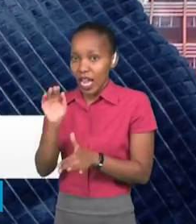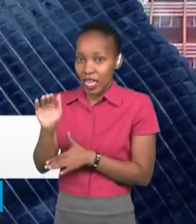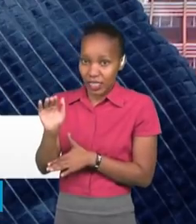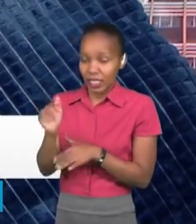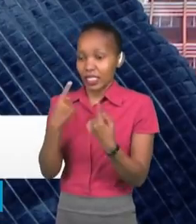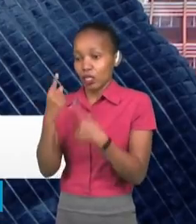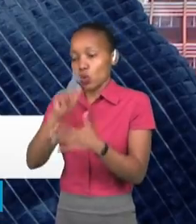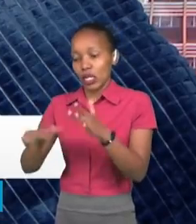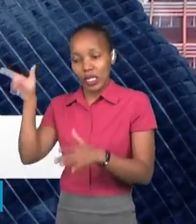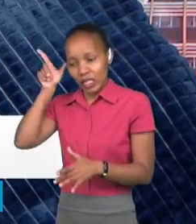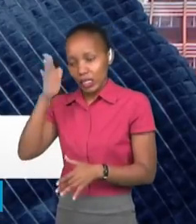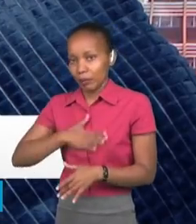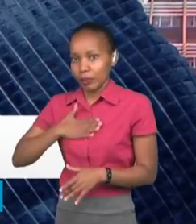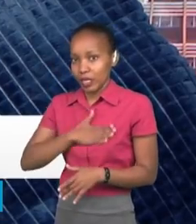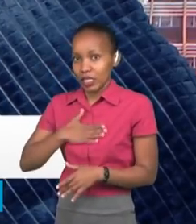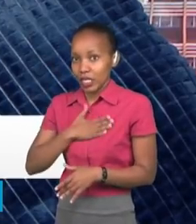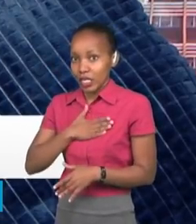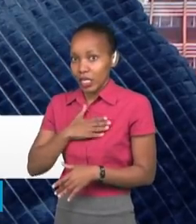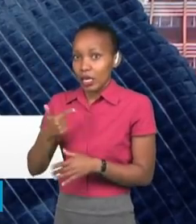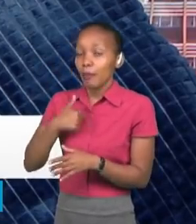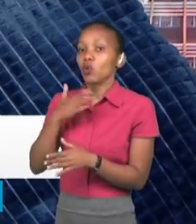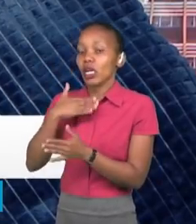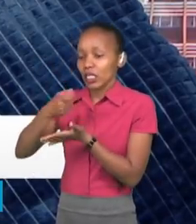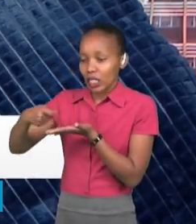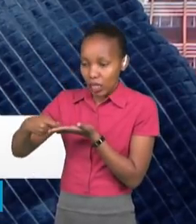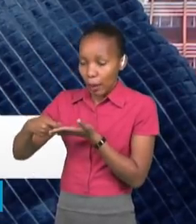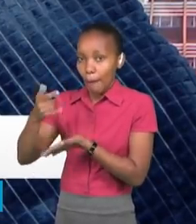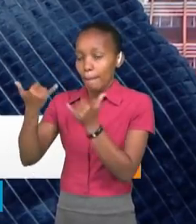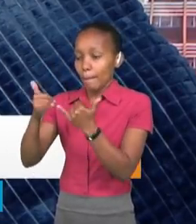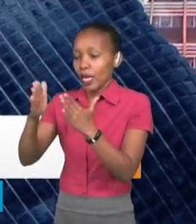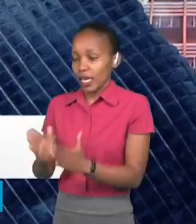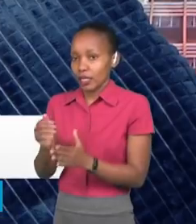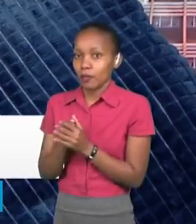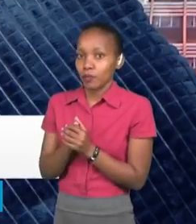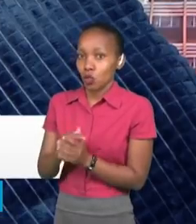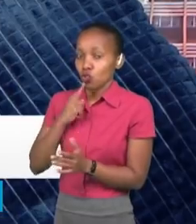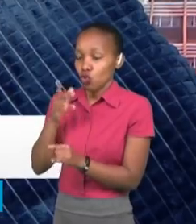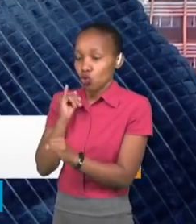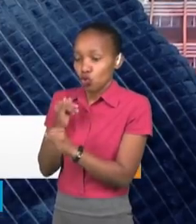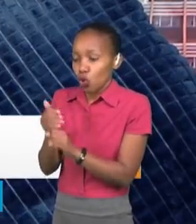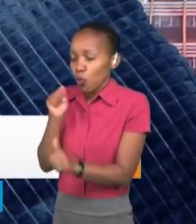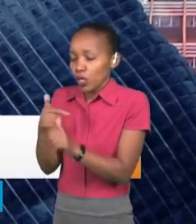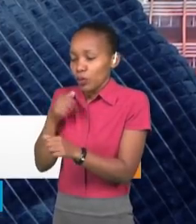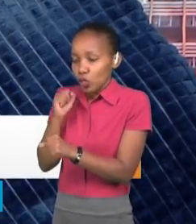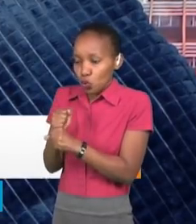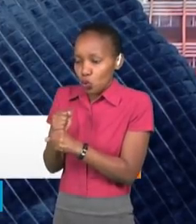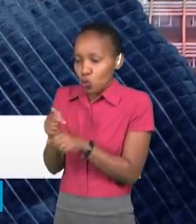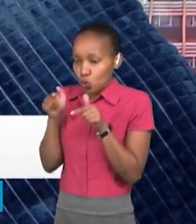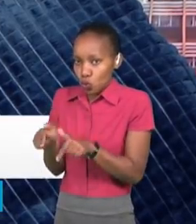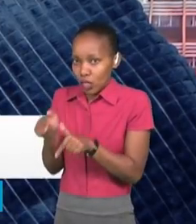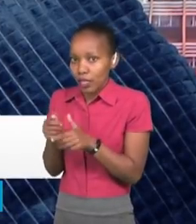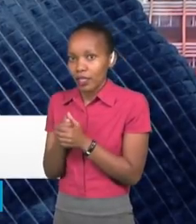and telling them, listen, I am keen on signing the following player. Okay. So that's the job actually I'll be doing. Wow. By end of the day, I'll